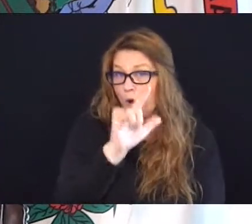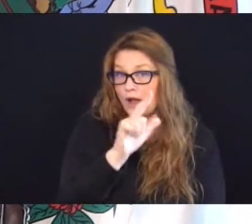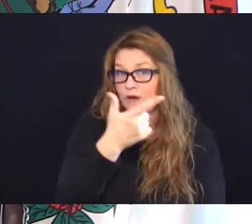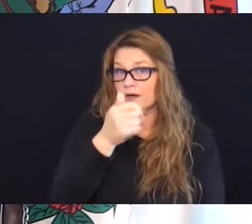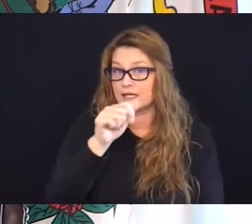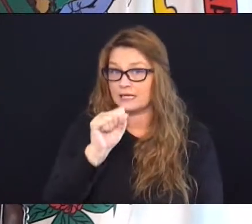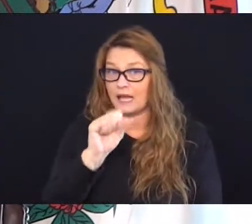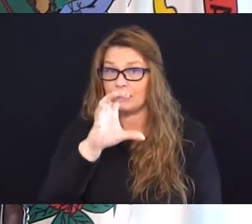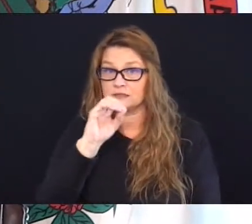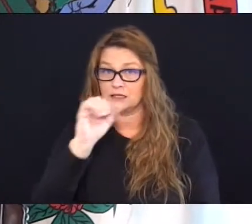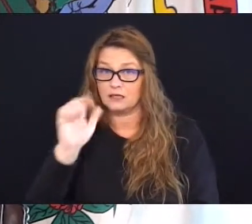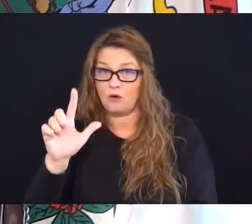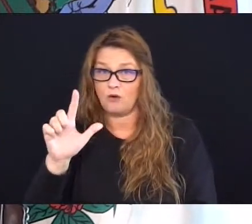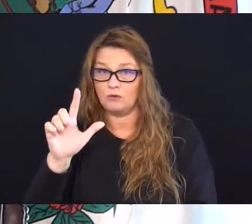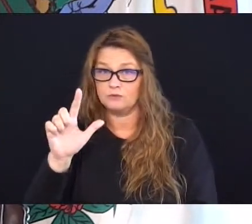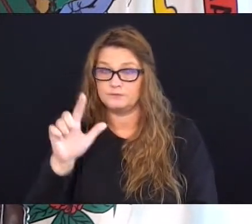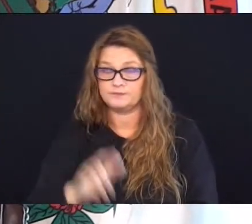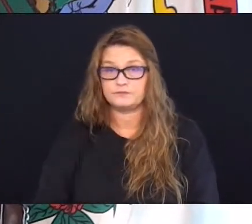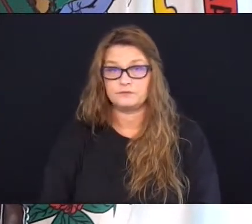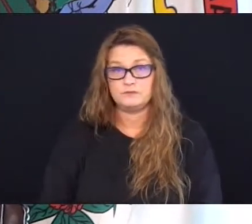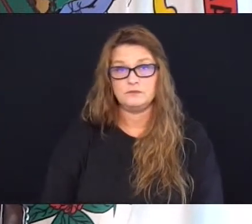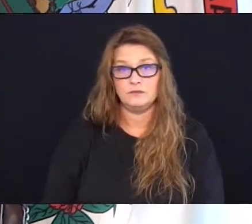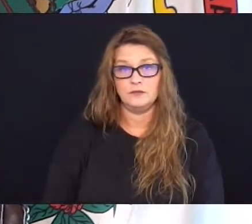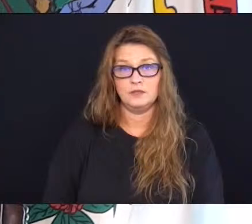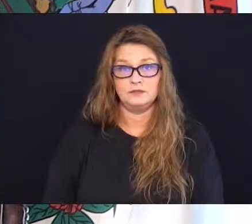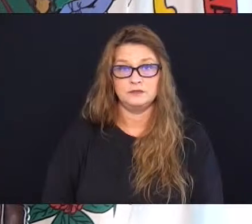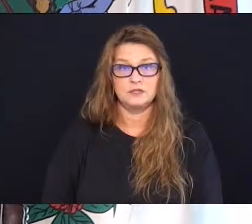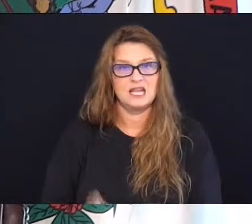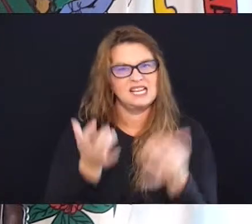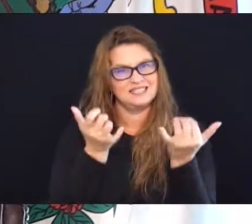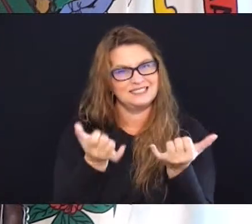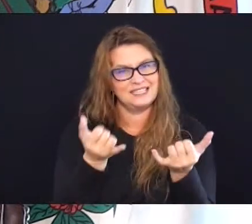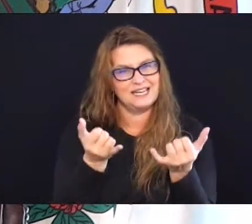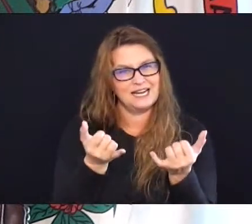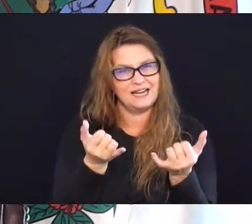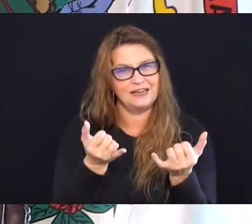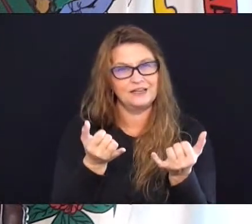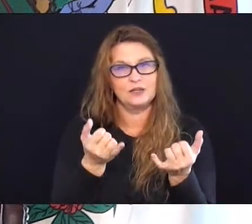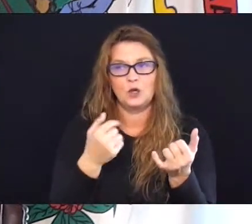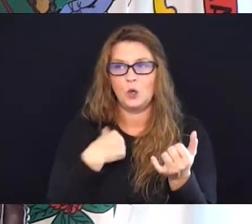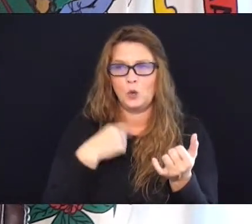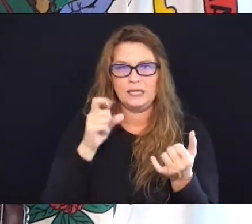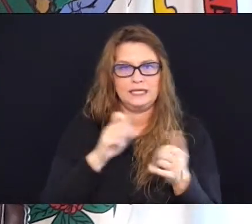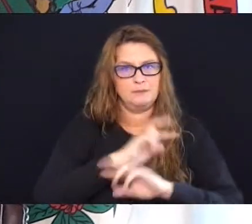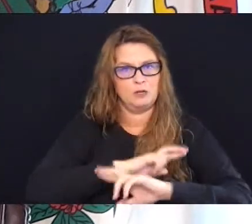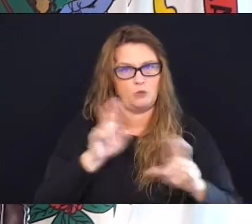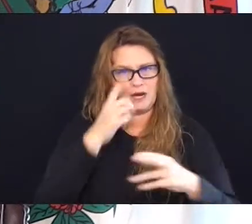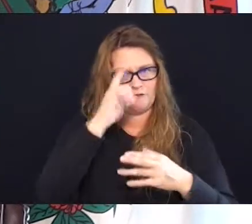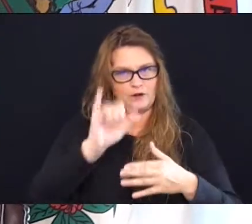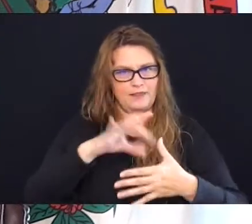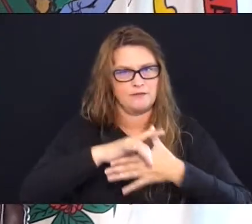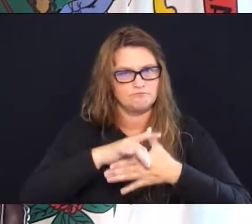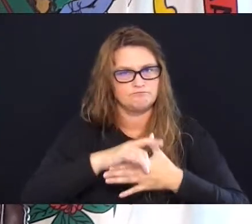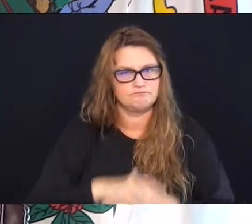and coal. And today, we need to get at eating the meat and potatoes.